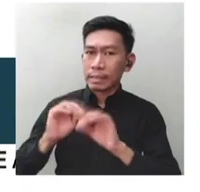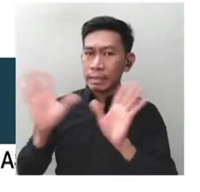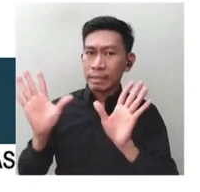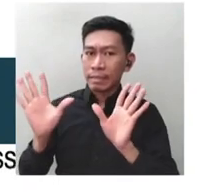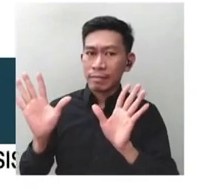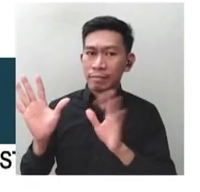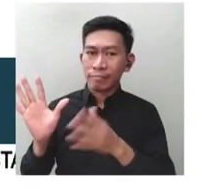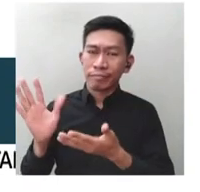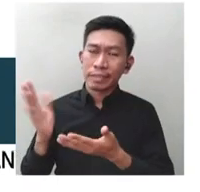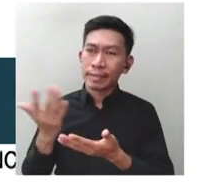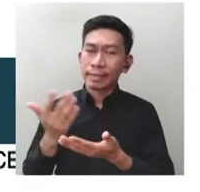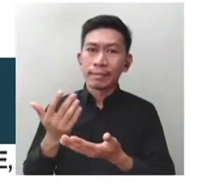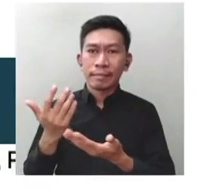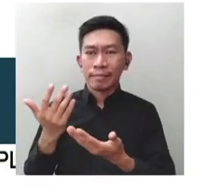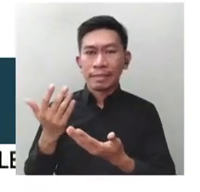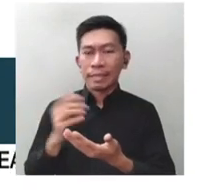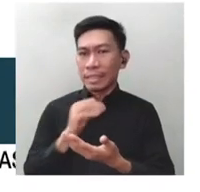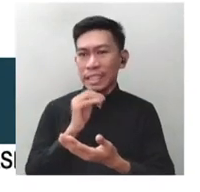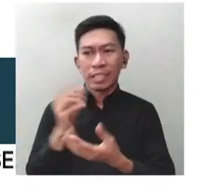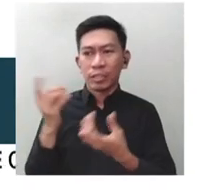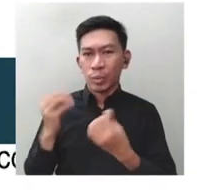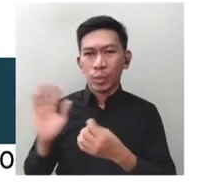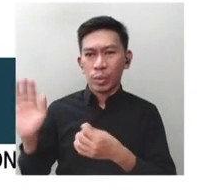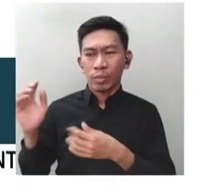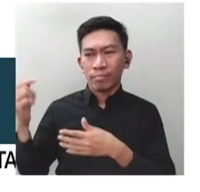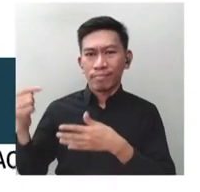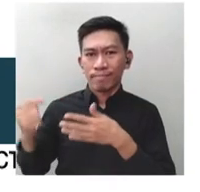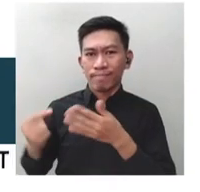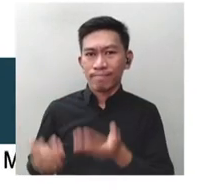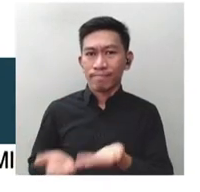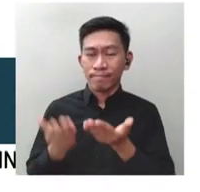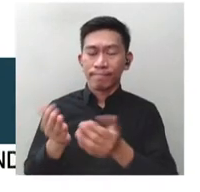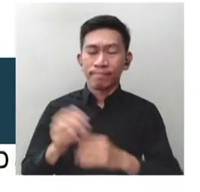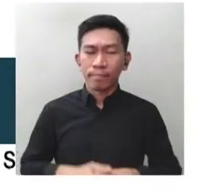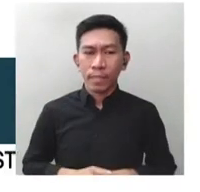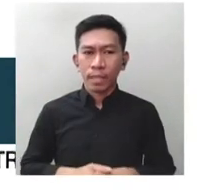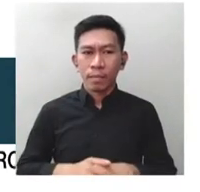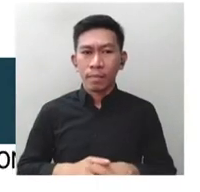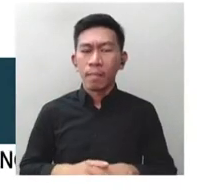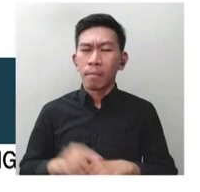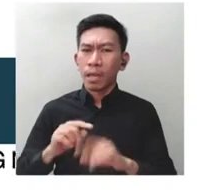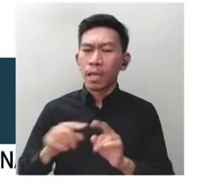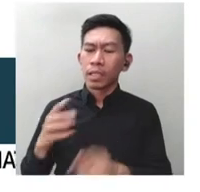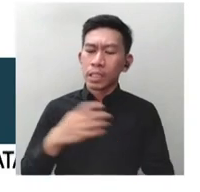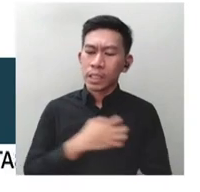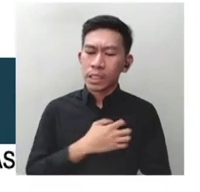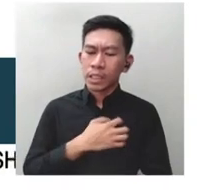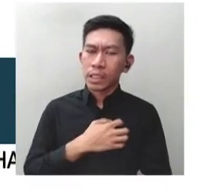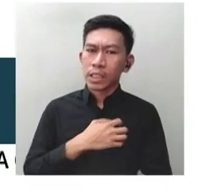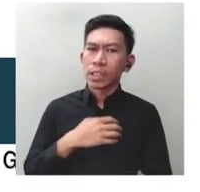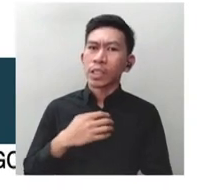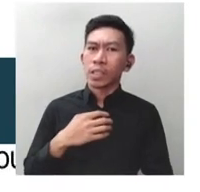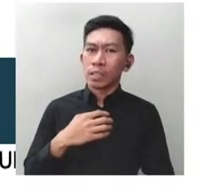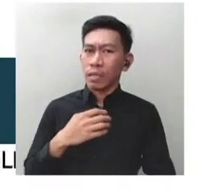mentioned, Colonel. How long have all of these six police officers been in service?